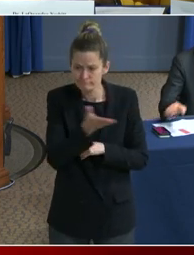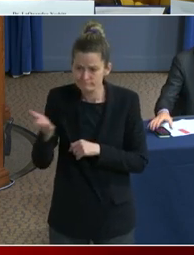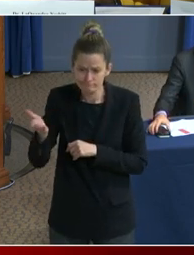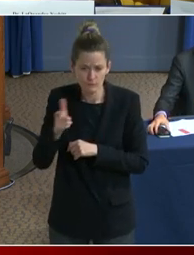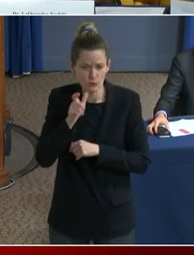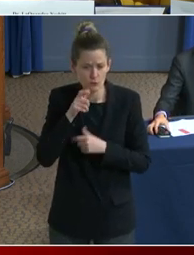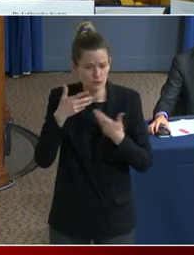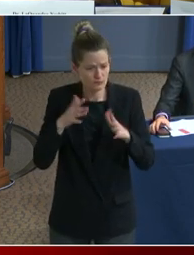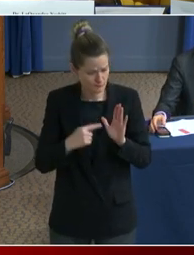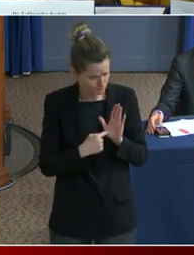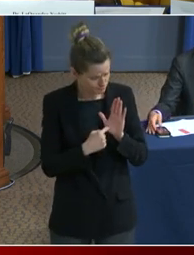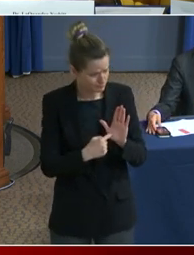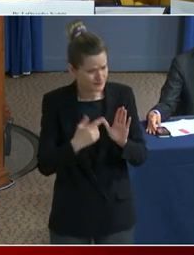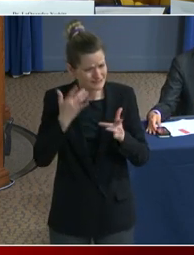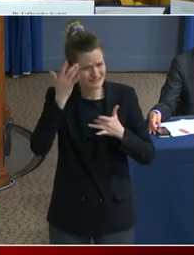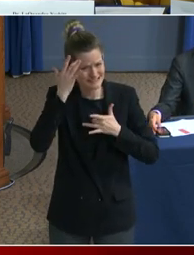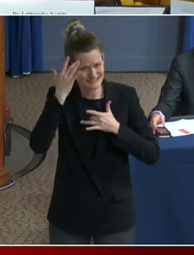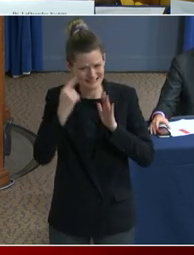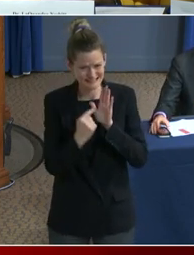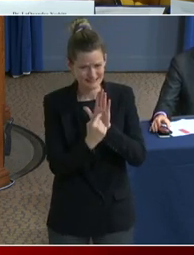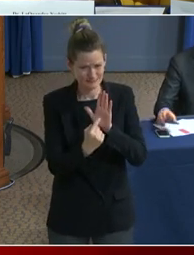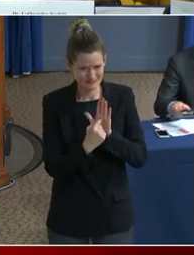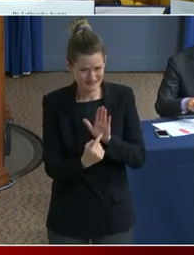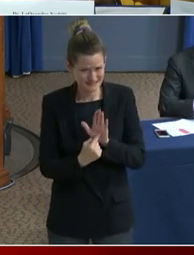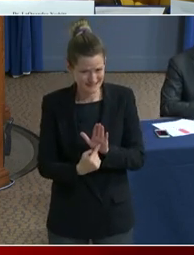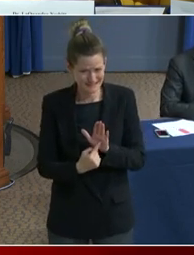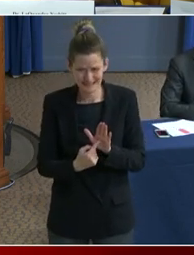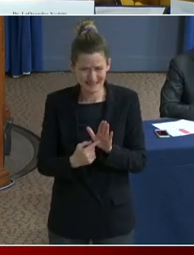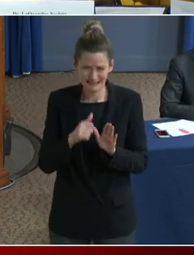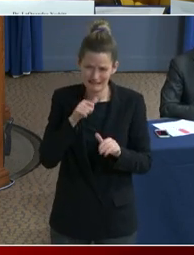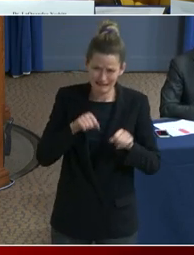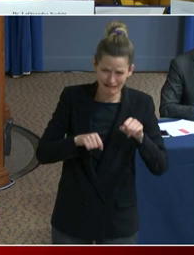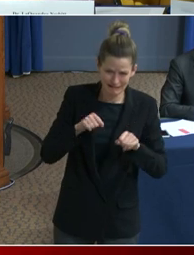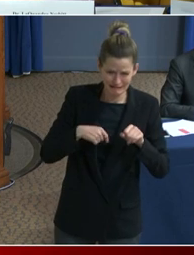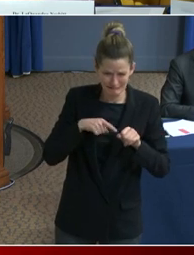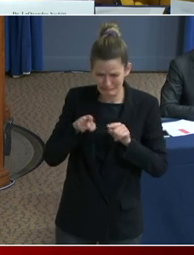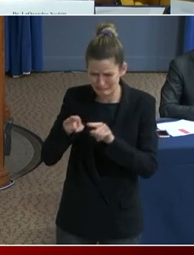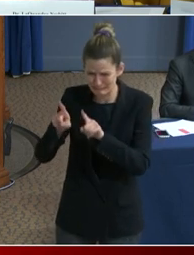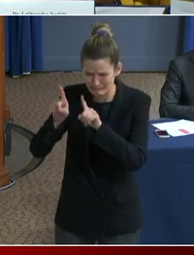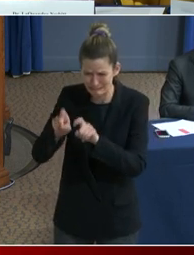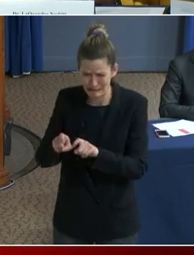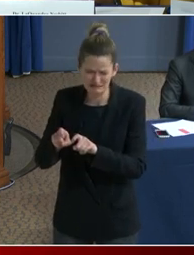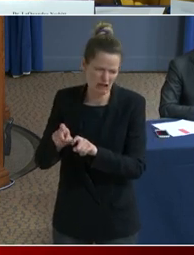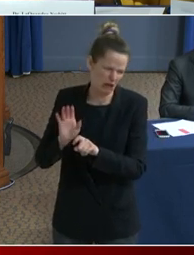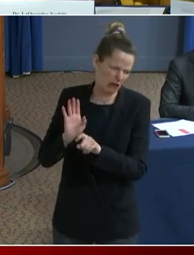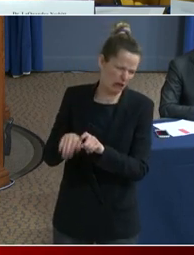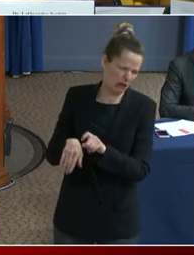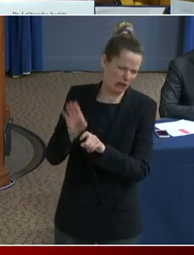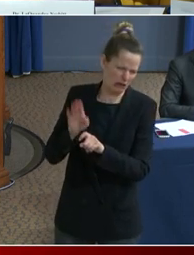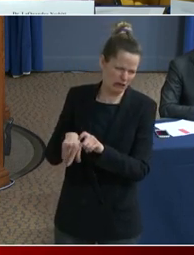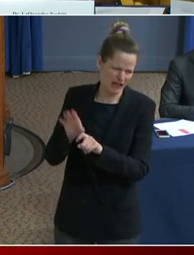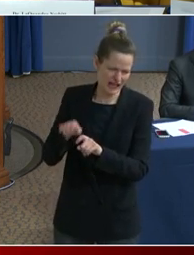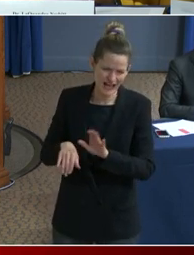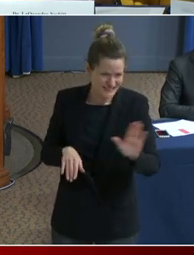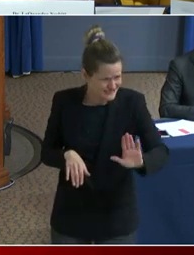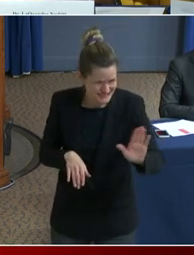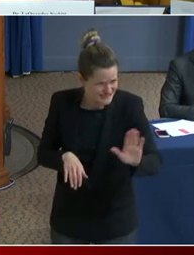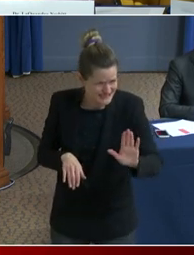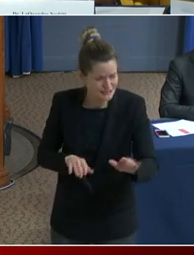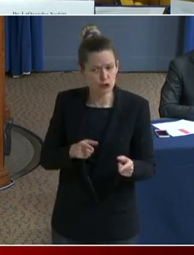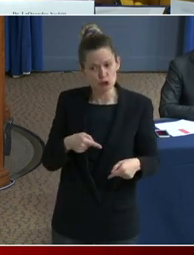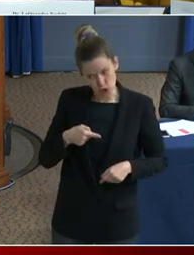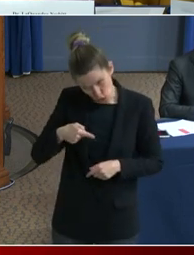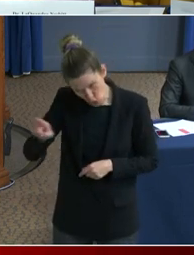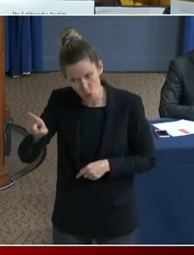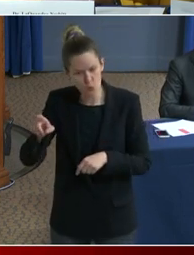all should get tested. Don't leave it to yourself to decide that you're having a cold versus COVID-19 or these are just allergies.